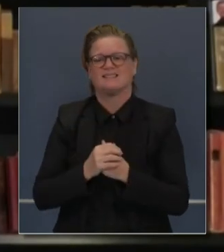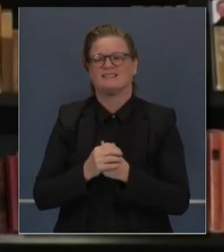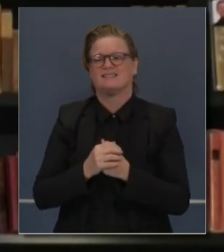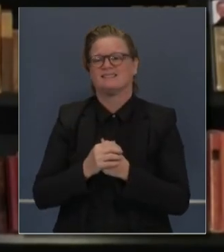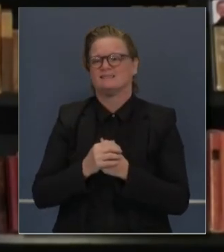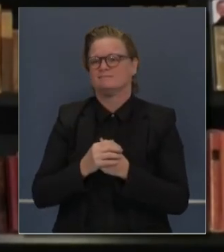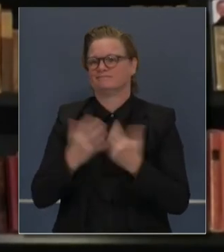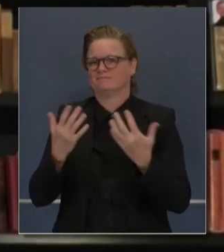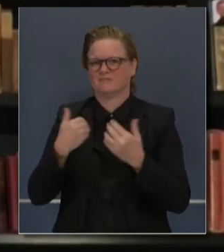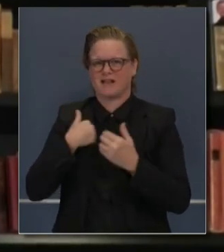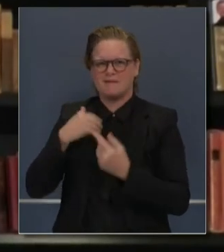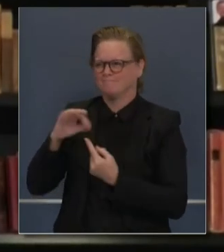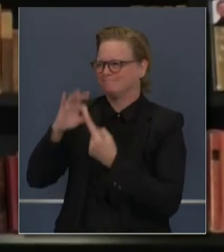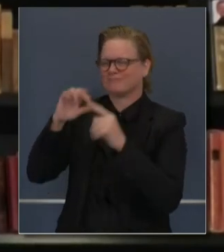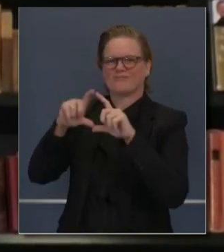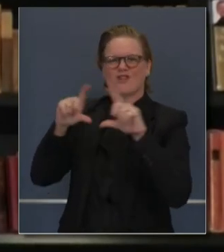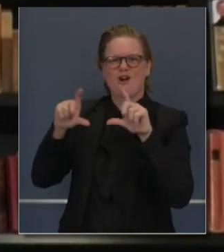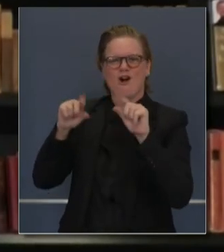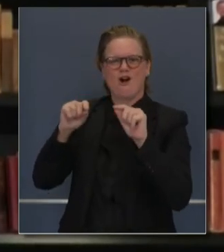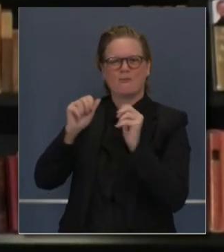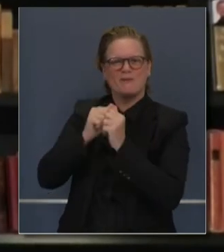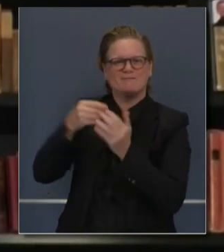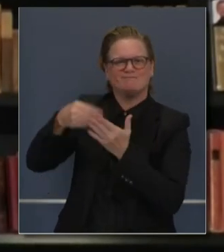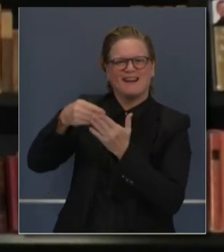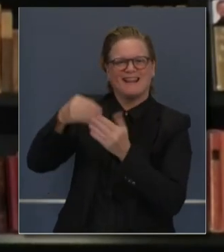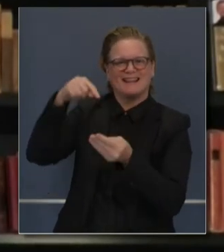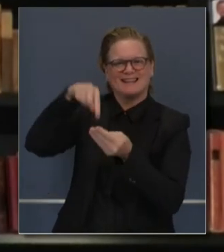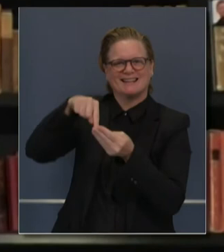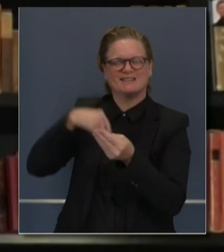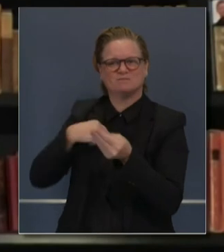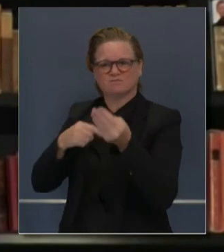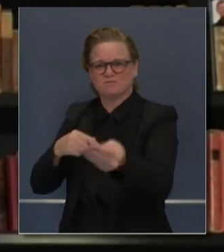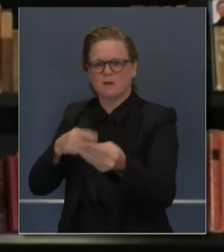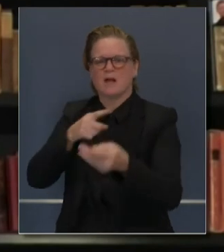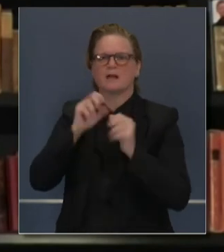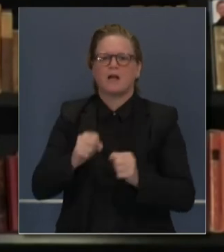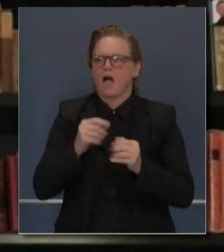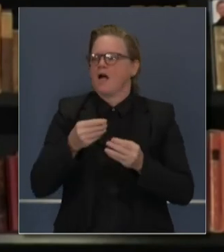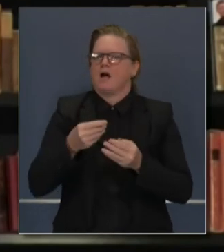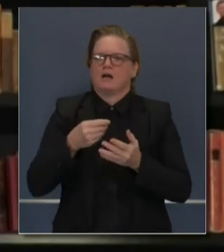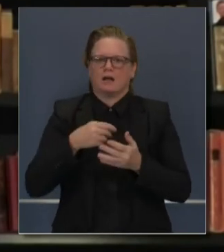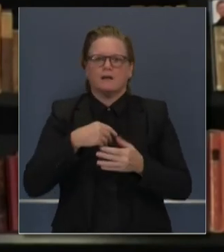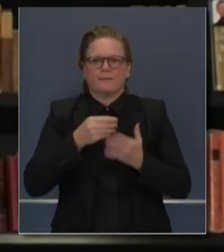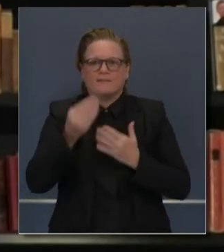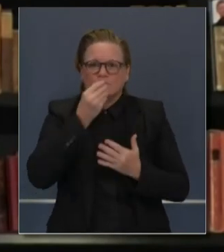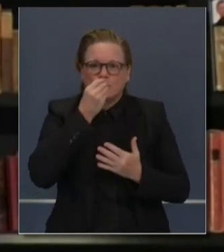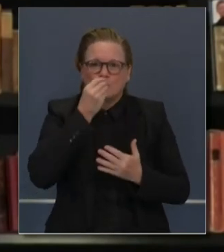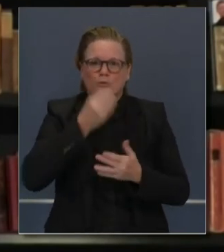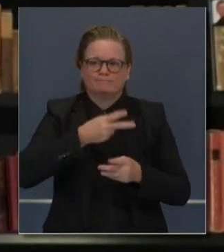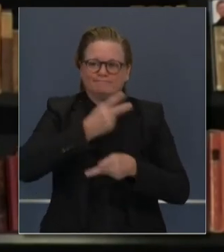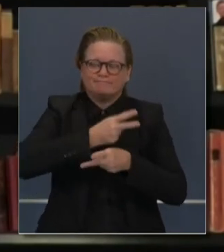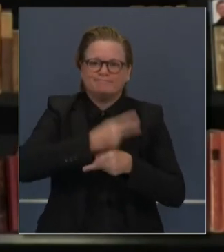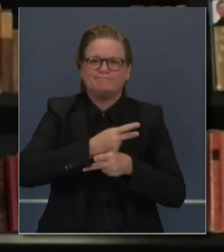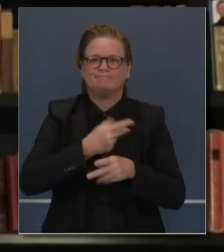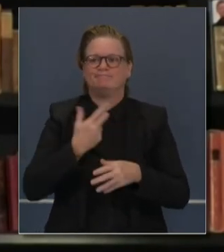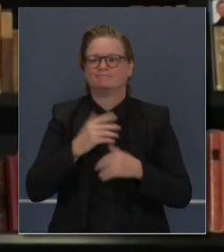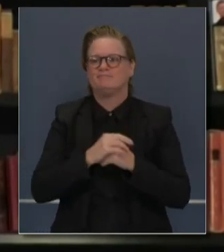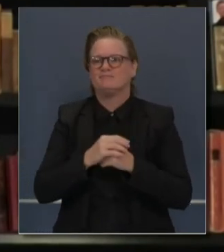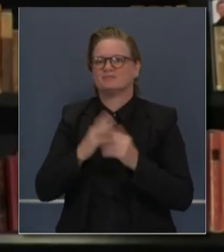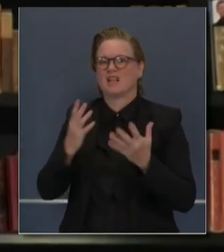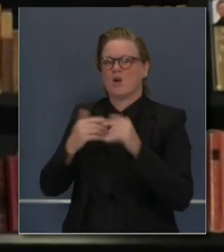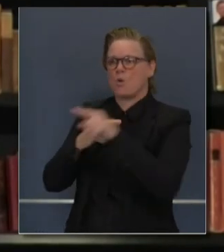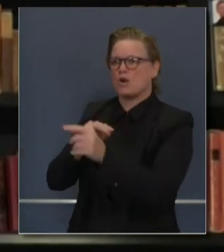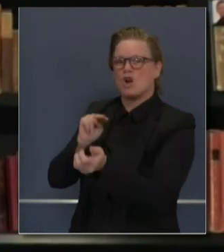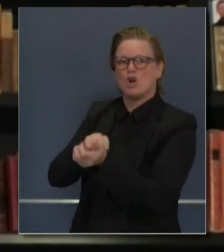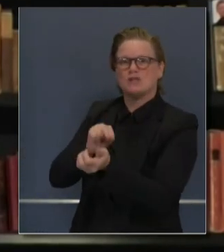provided for skilled nursing and residential care workers. We provided hotel rooms so people didn't feel they had to go back